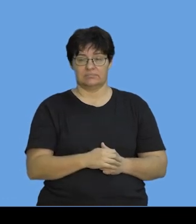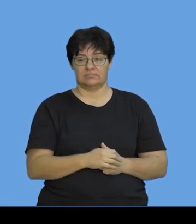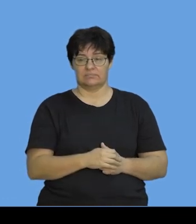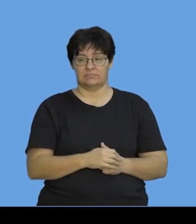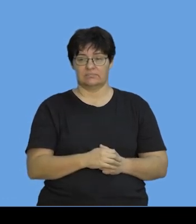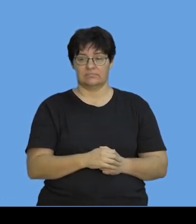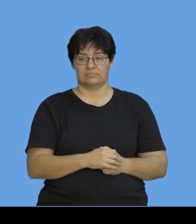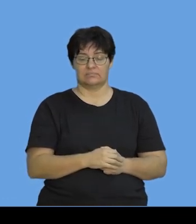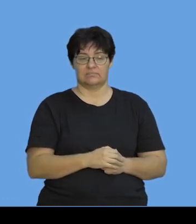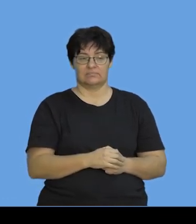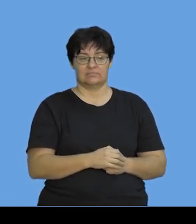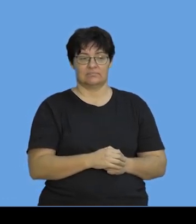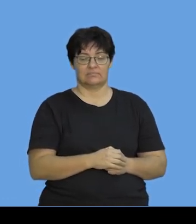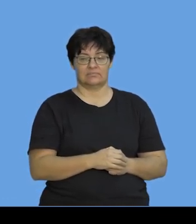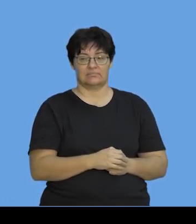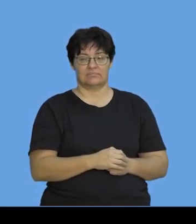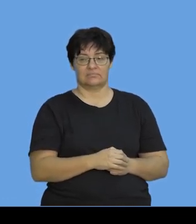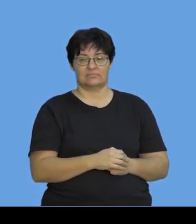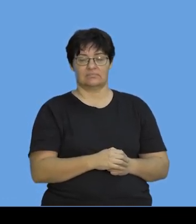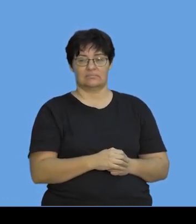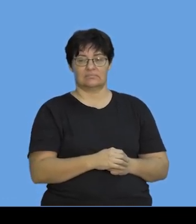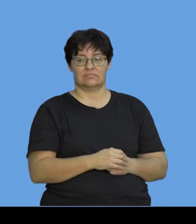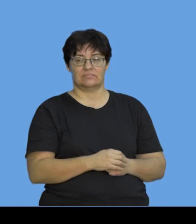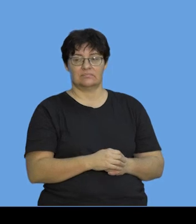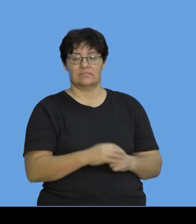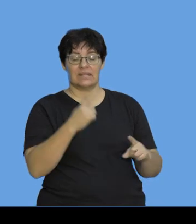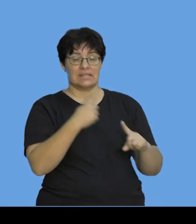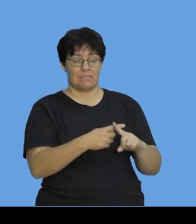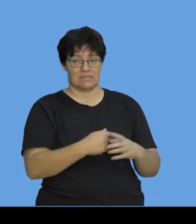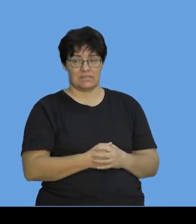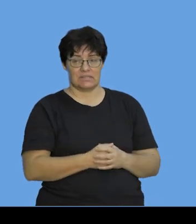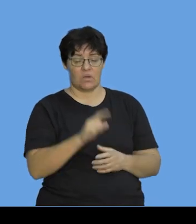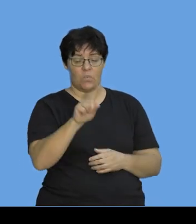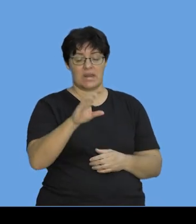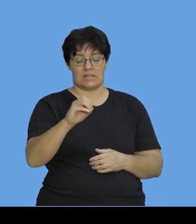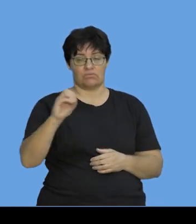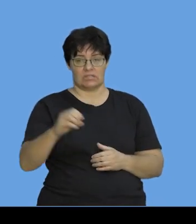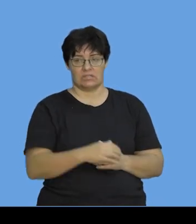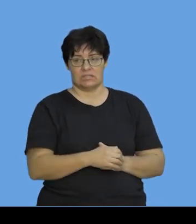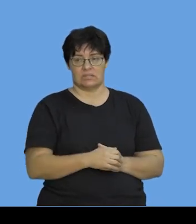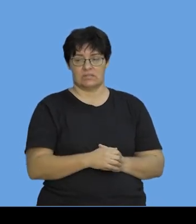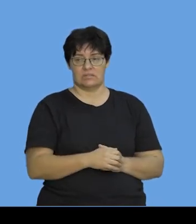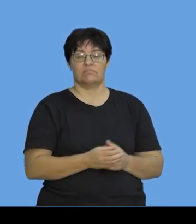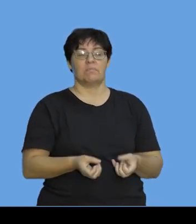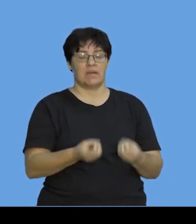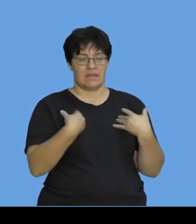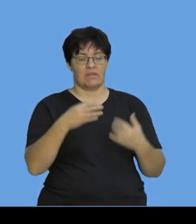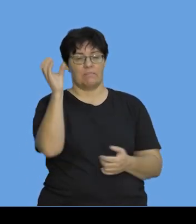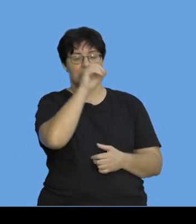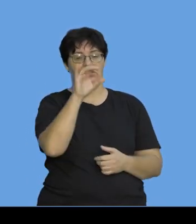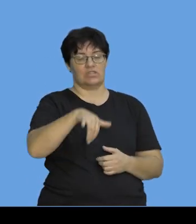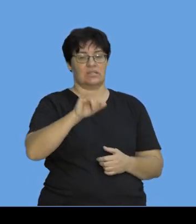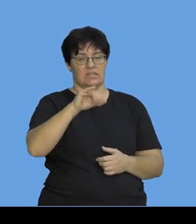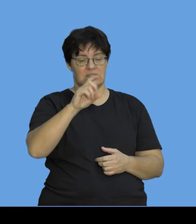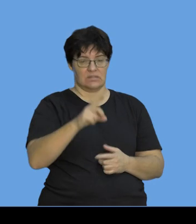36,43. We multiply this by 100. it will give us the percentage yield of